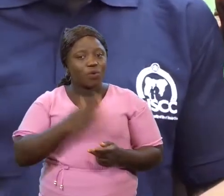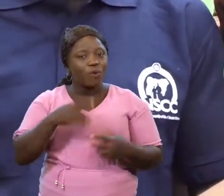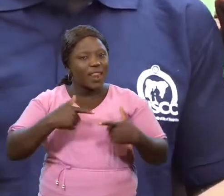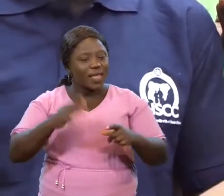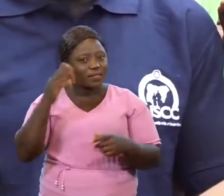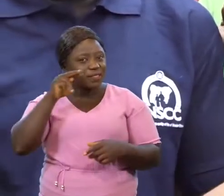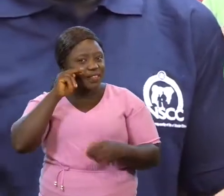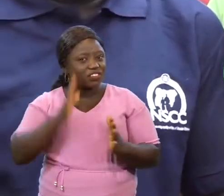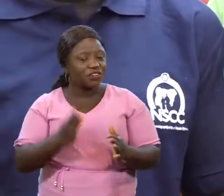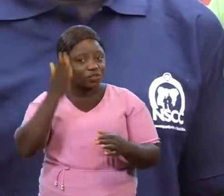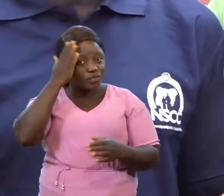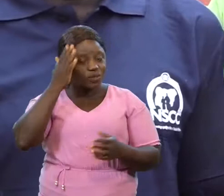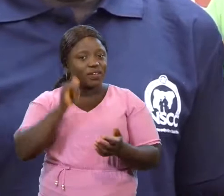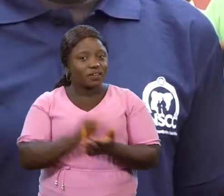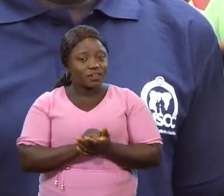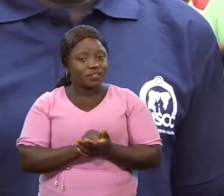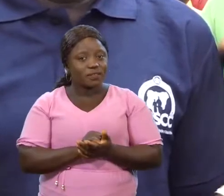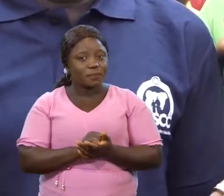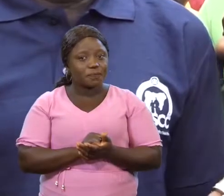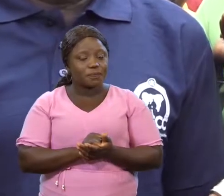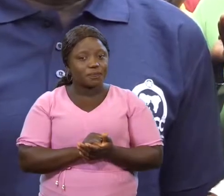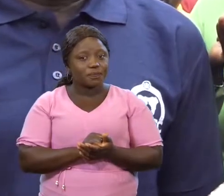We'll let Nigerians know that there is